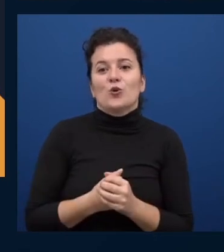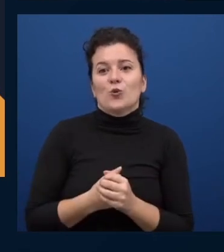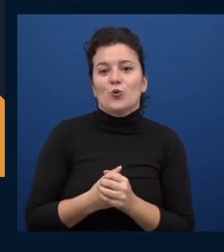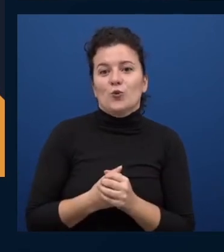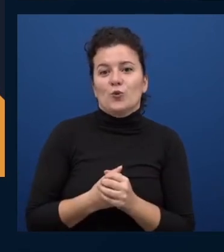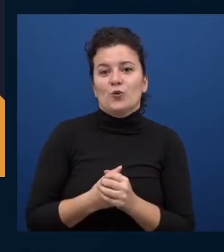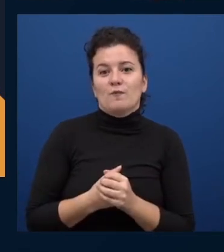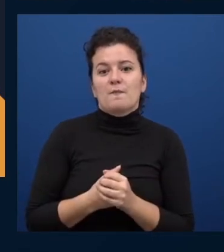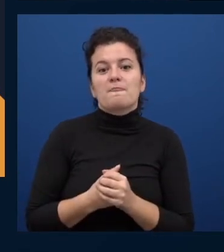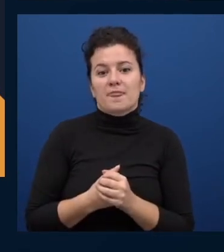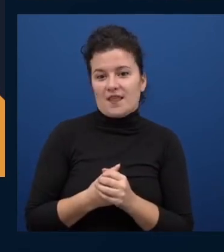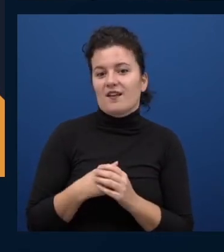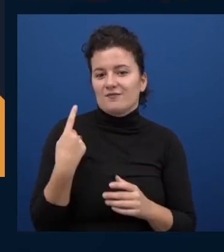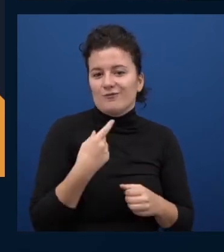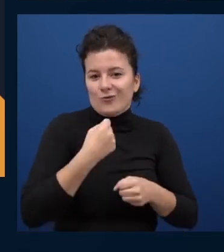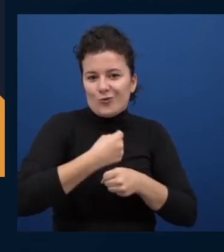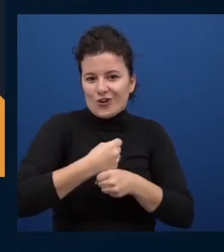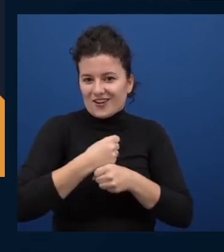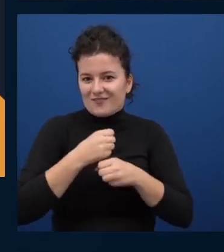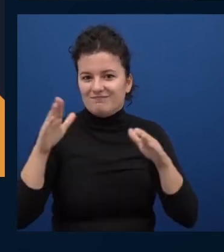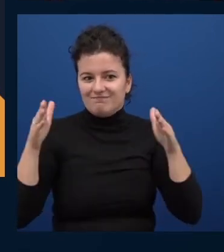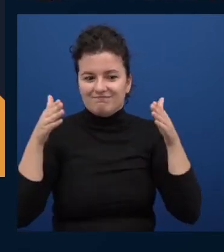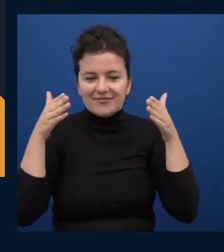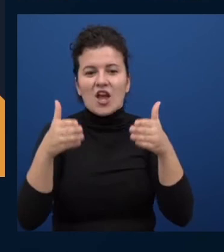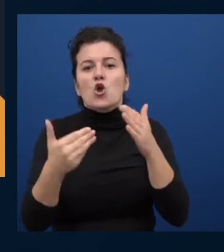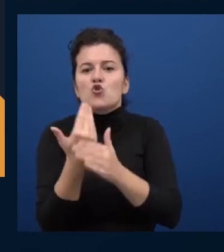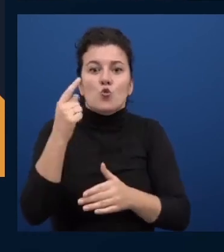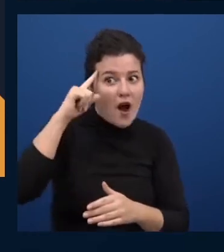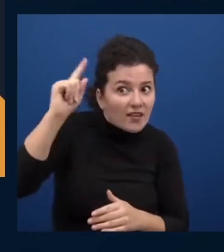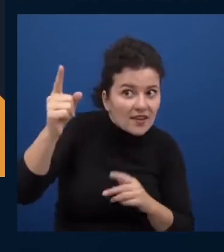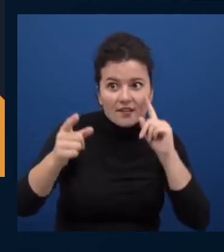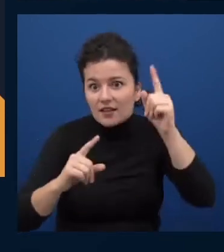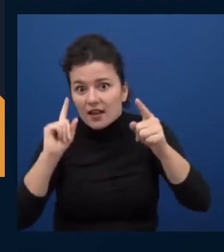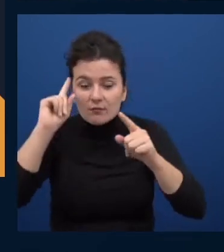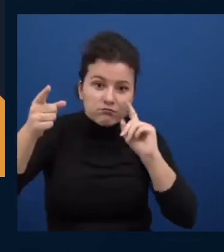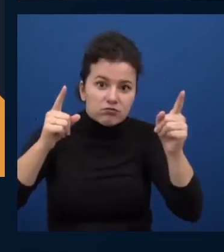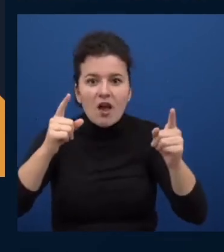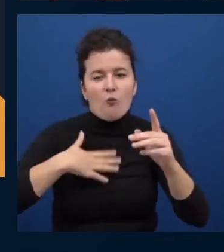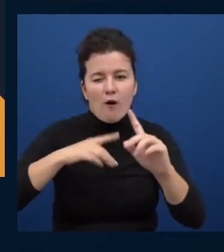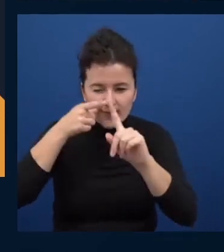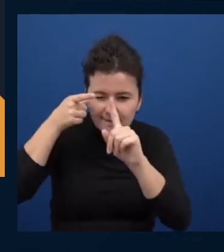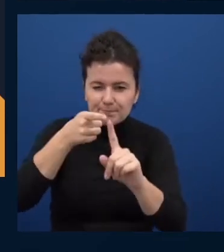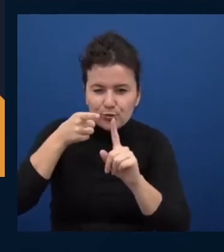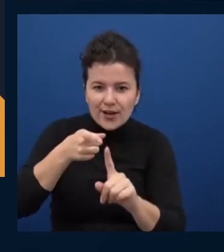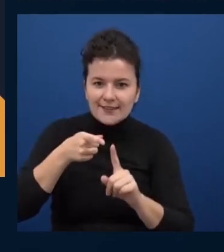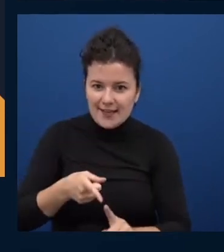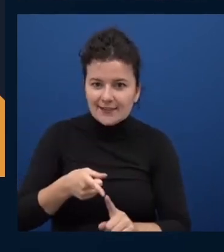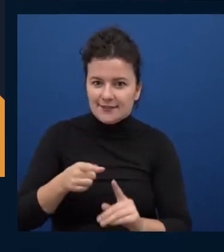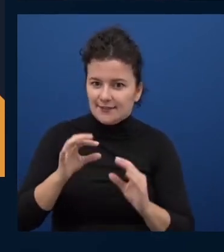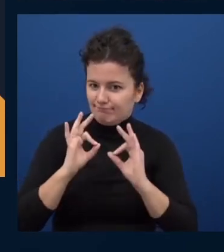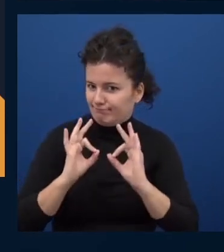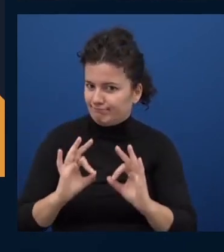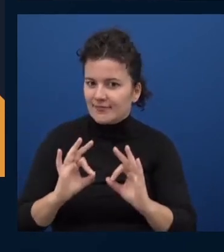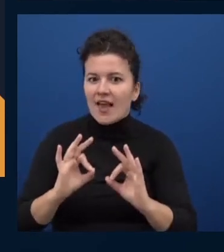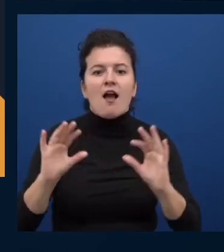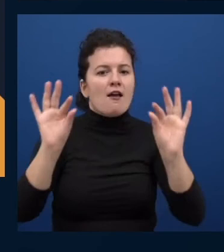an RFC with some of our ideas in it. We want it to be pretty precise and try to keep all the framework